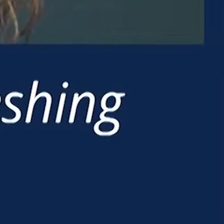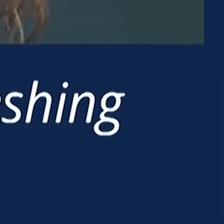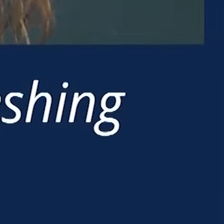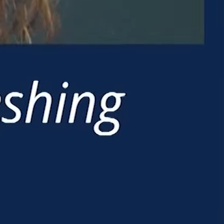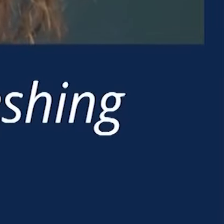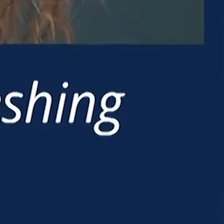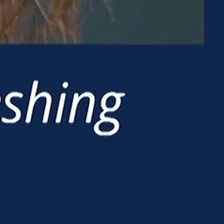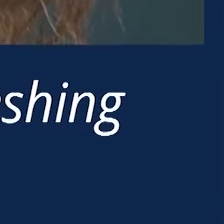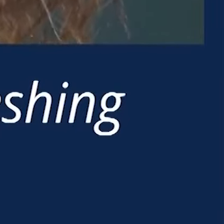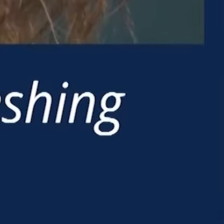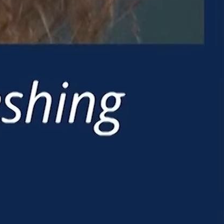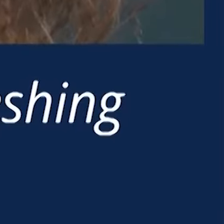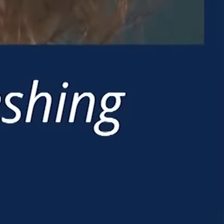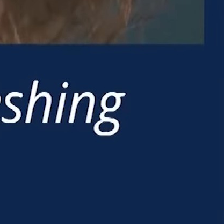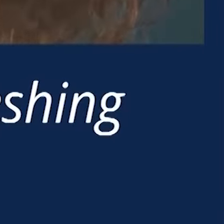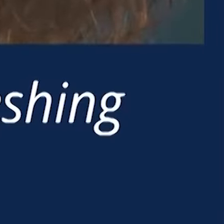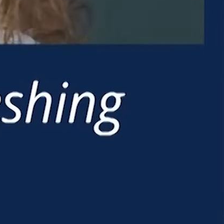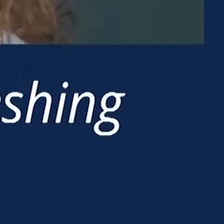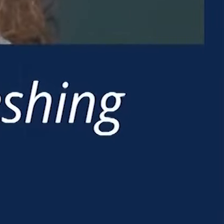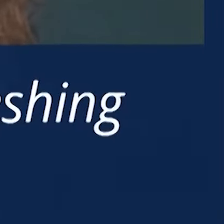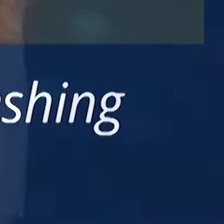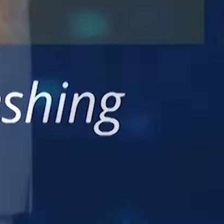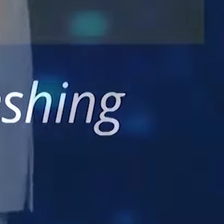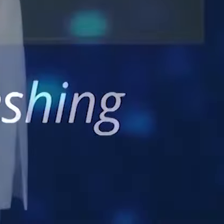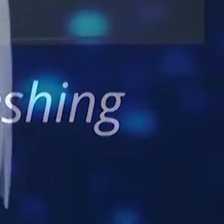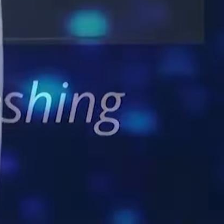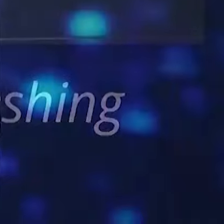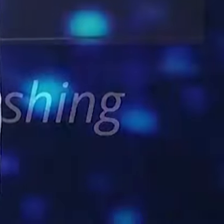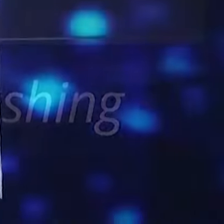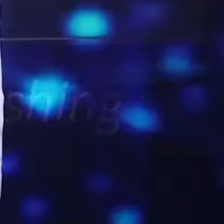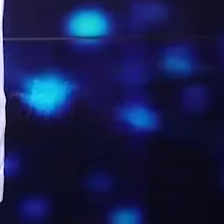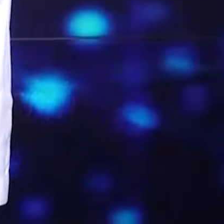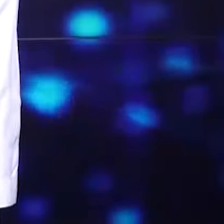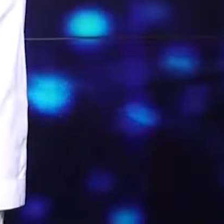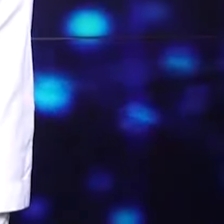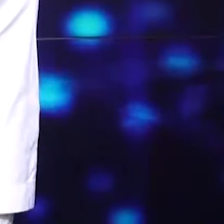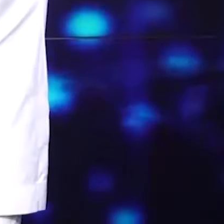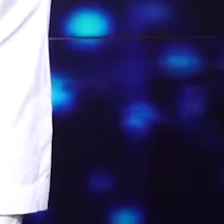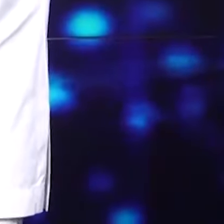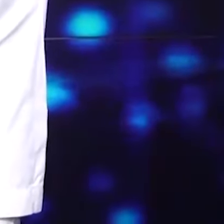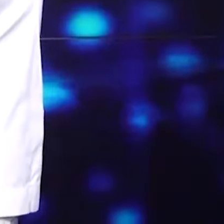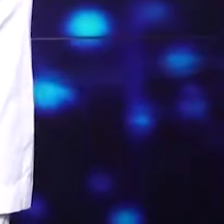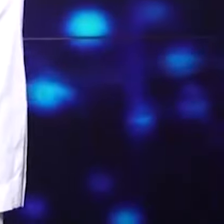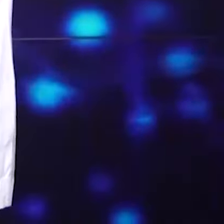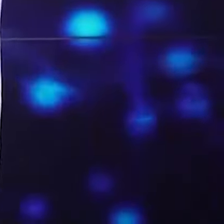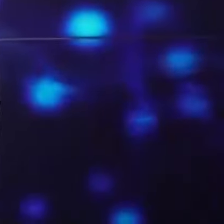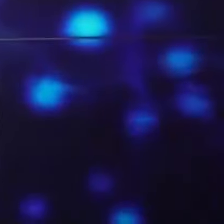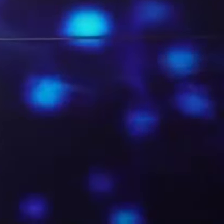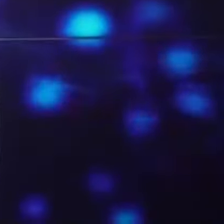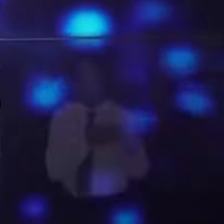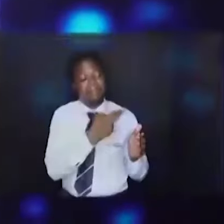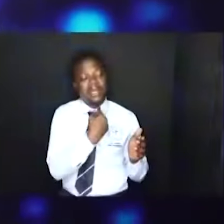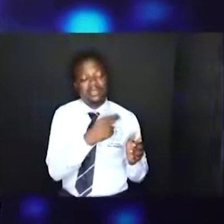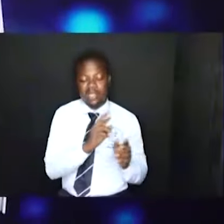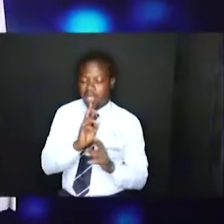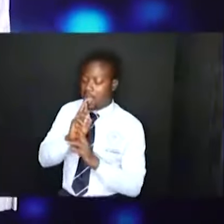from above. Na hujuo na ebe ba if you throw ama. Now verse 17. Ye twaso onyimu dun so no. Eli answered.